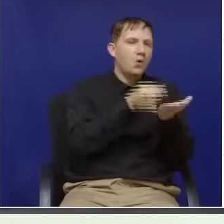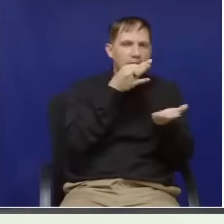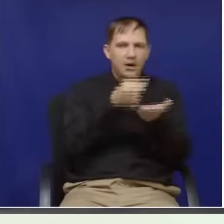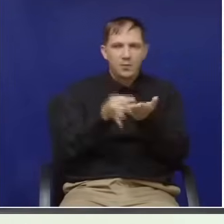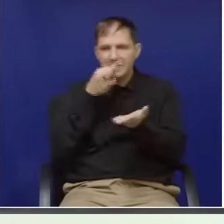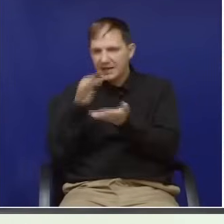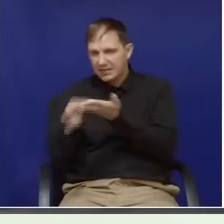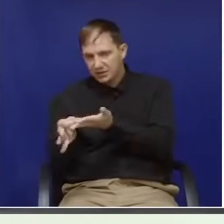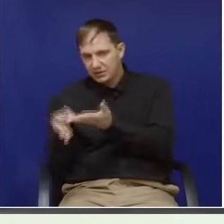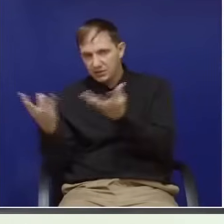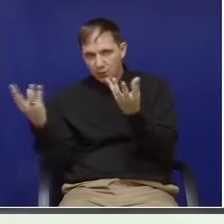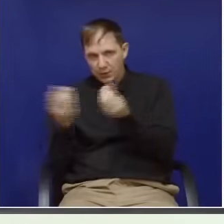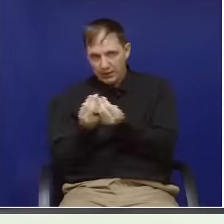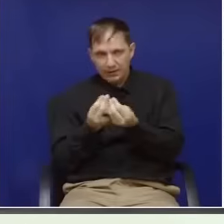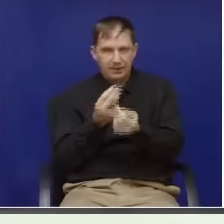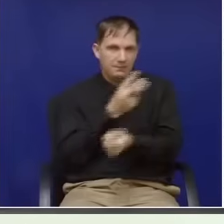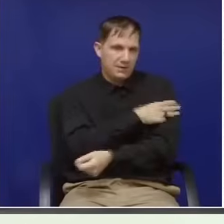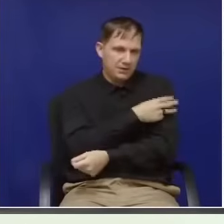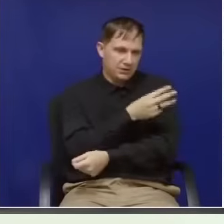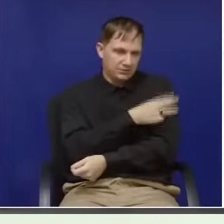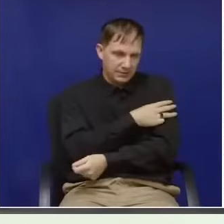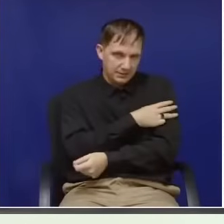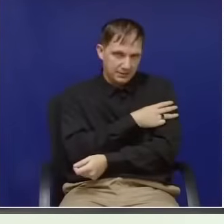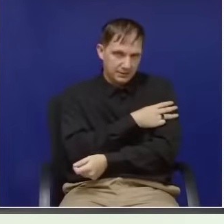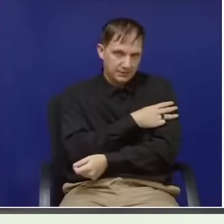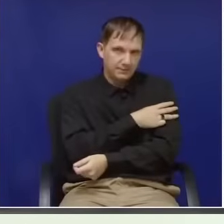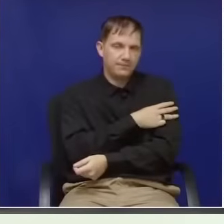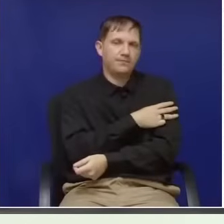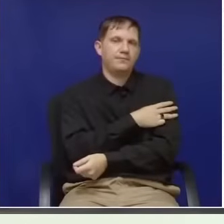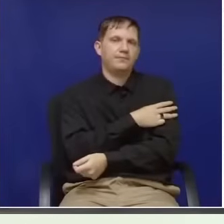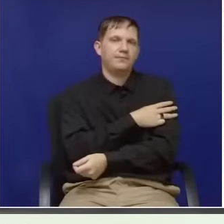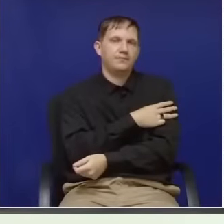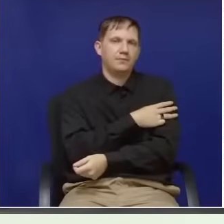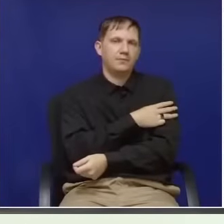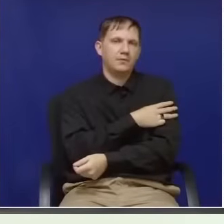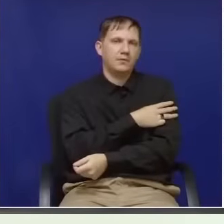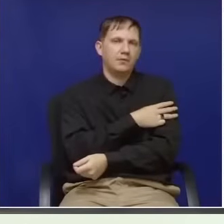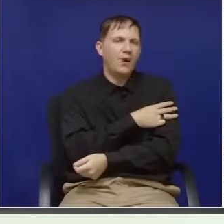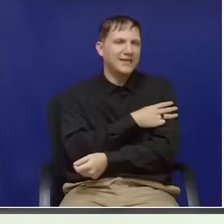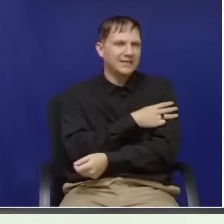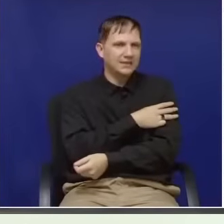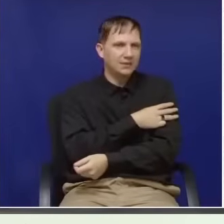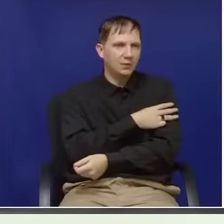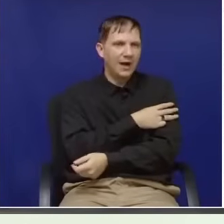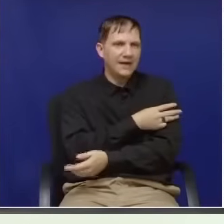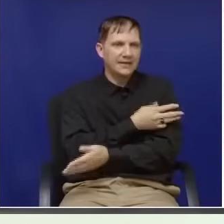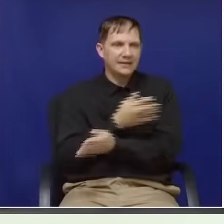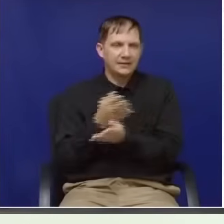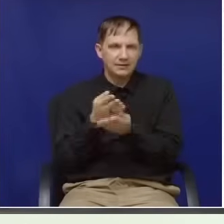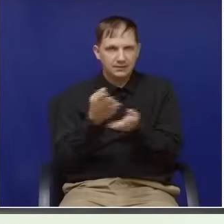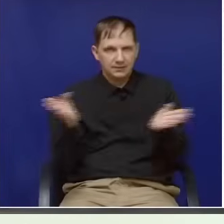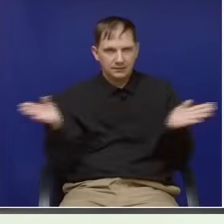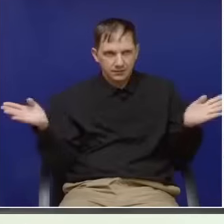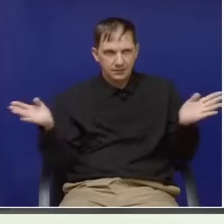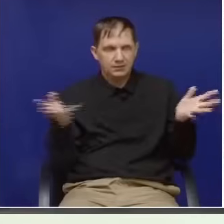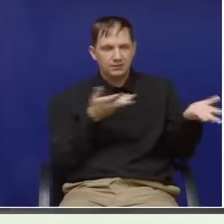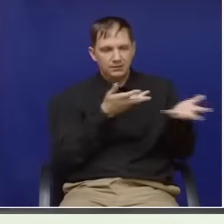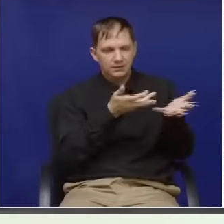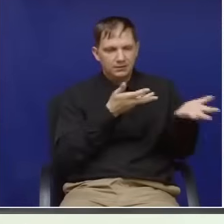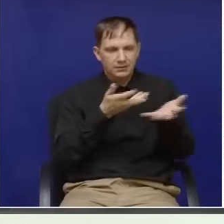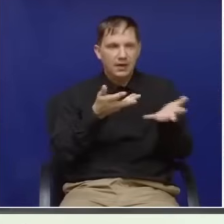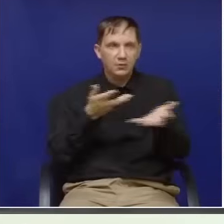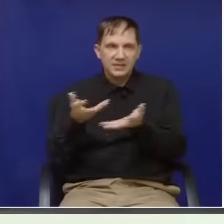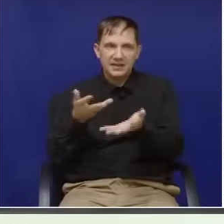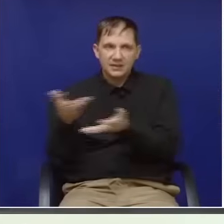the leadership, with management, and there were wide consultation. We believe the new